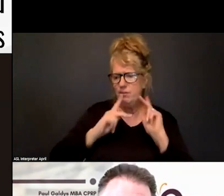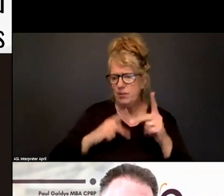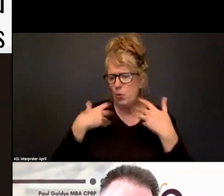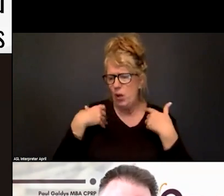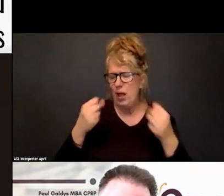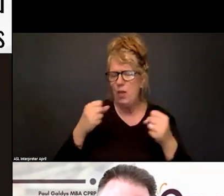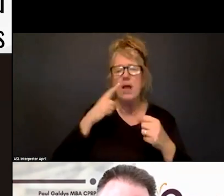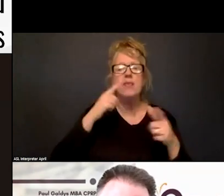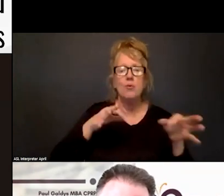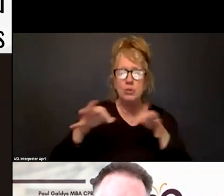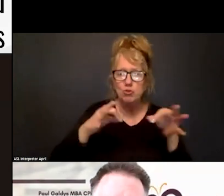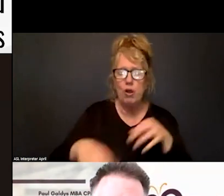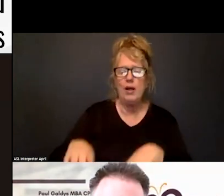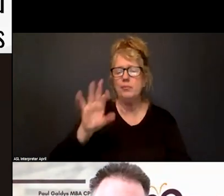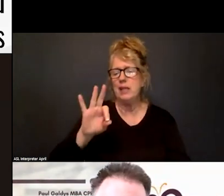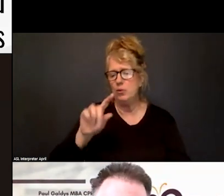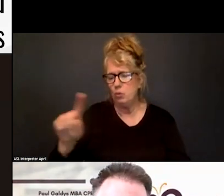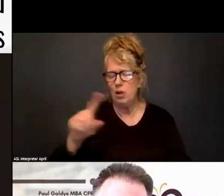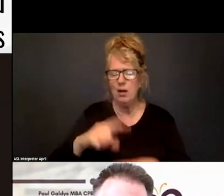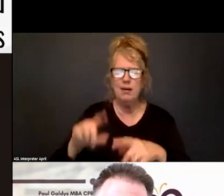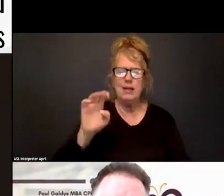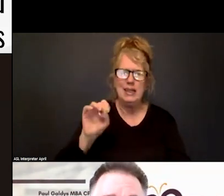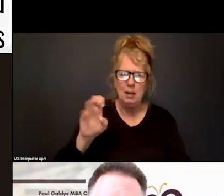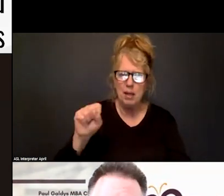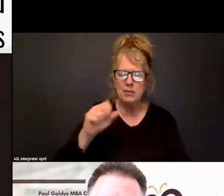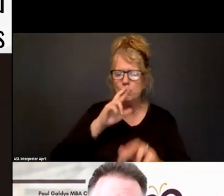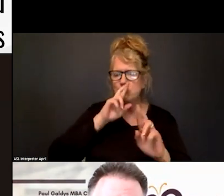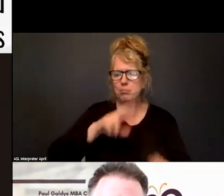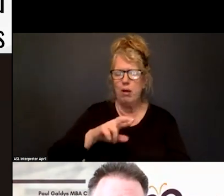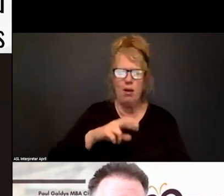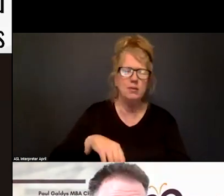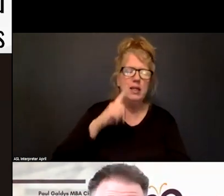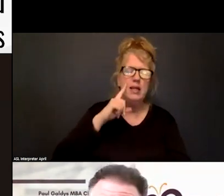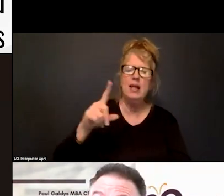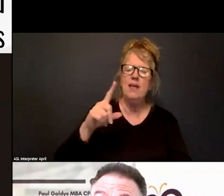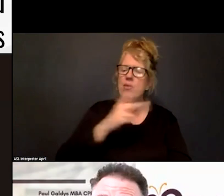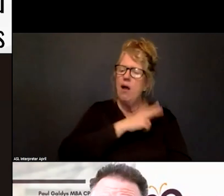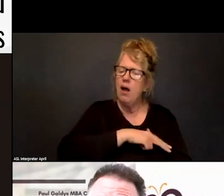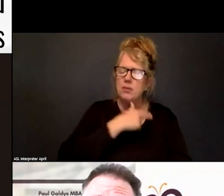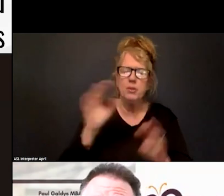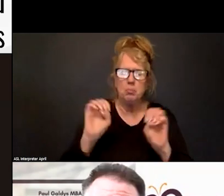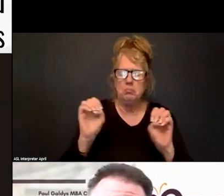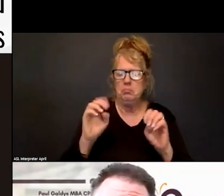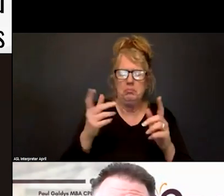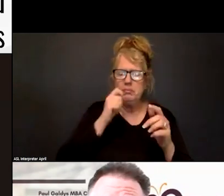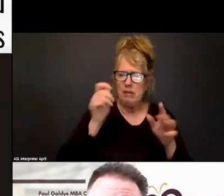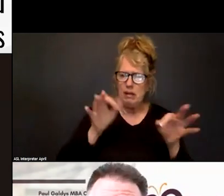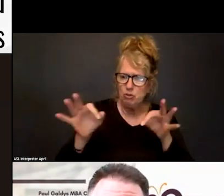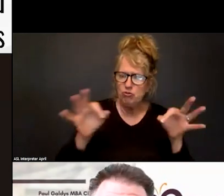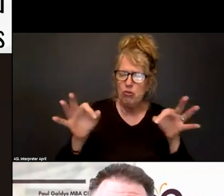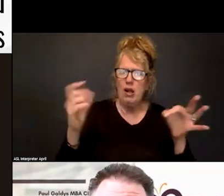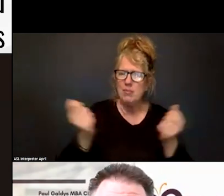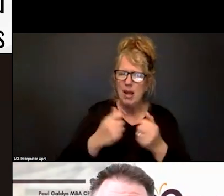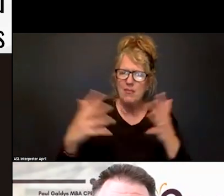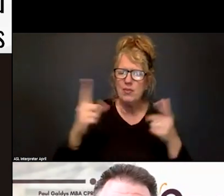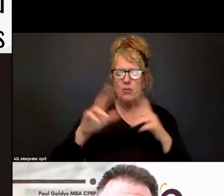describes 911 EMS response in the community in a hospital emergency department. It didn't describe all the things for individuals with